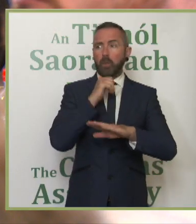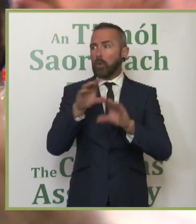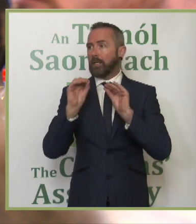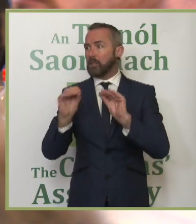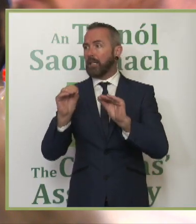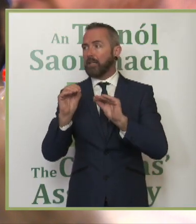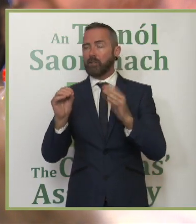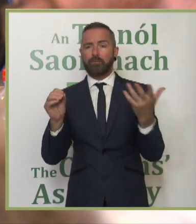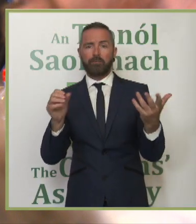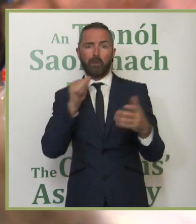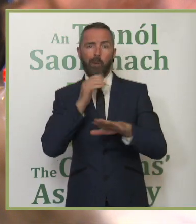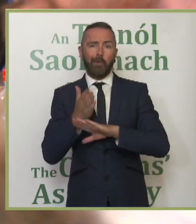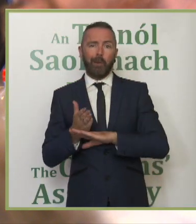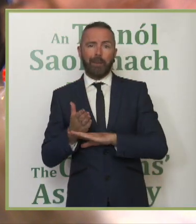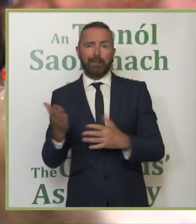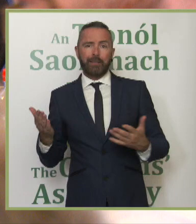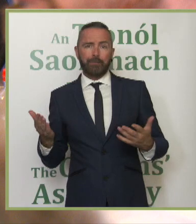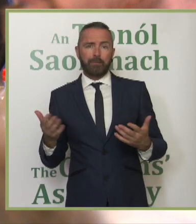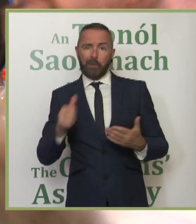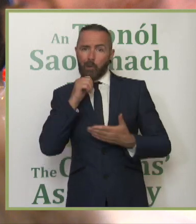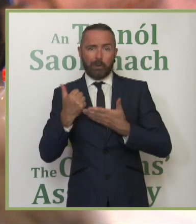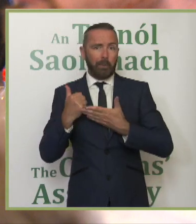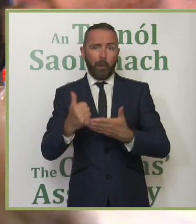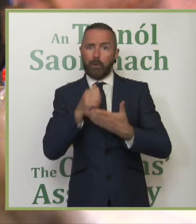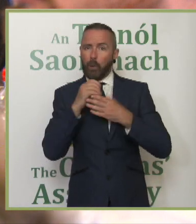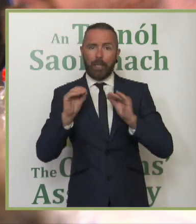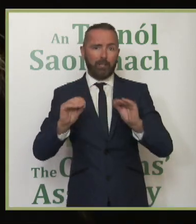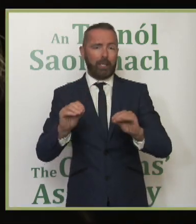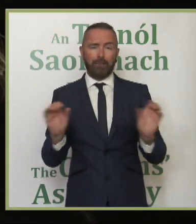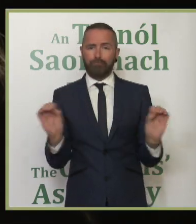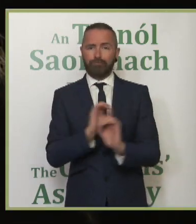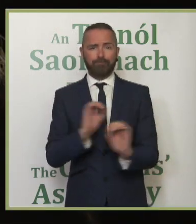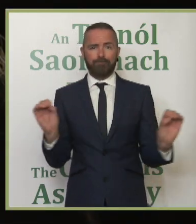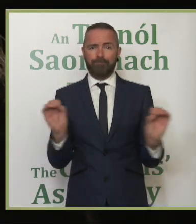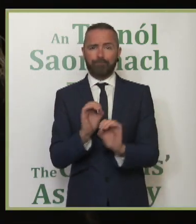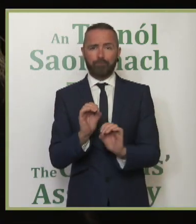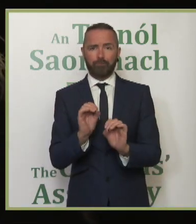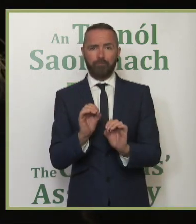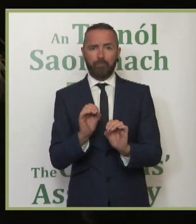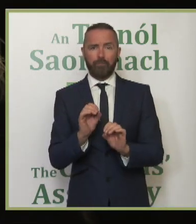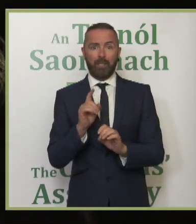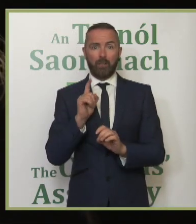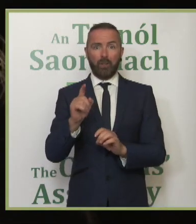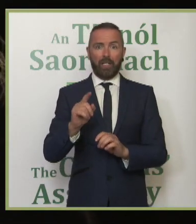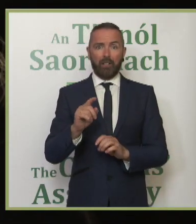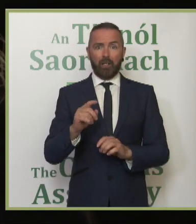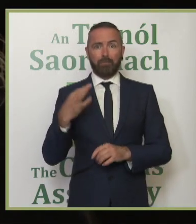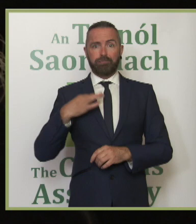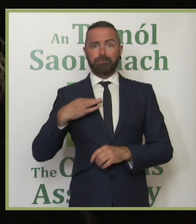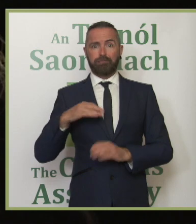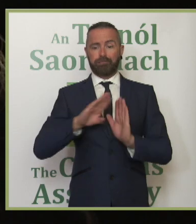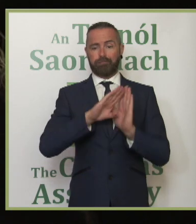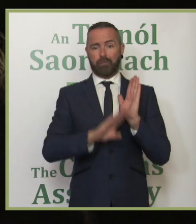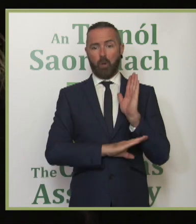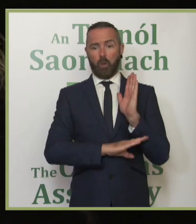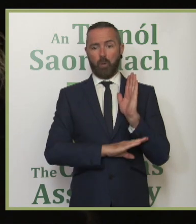to employment, supports or education, and their capital is pretty low. Again, they're not immune to